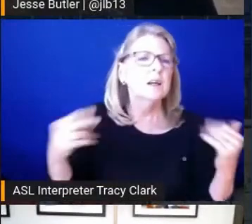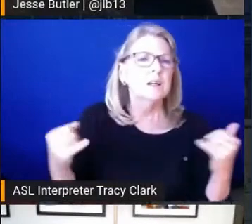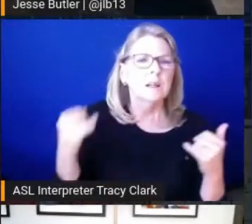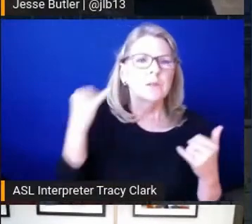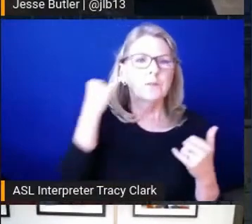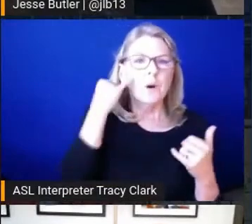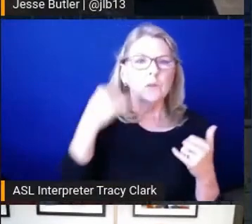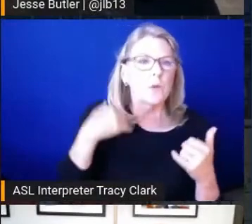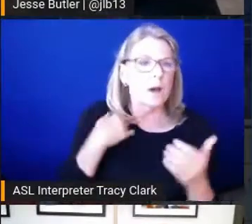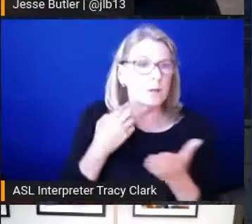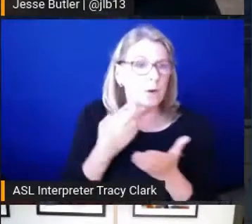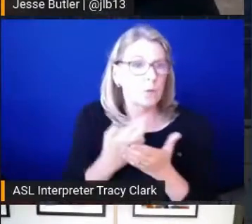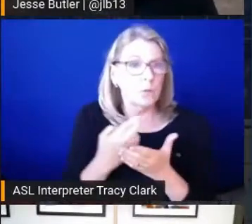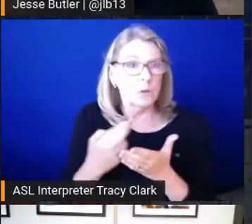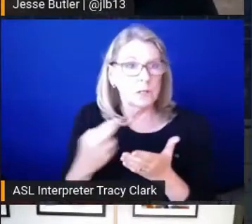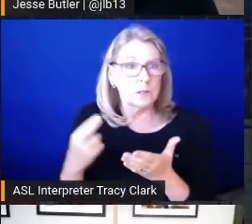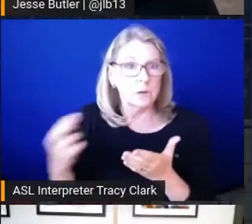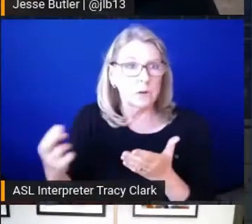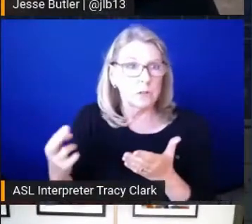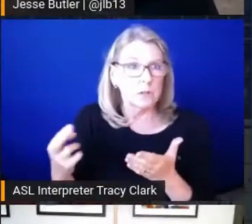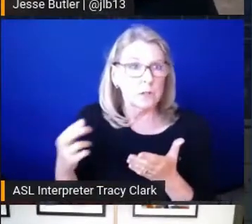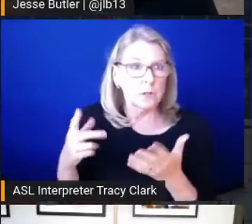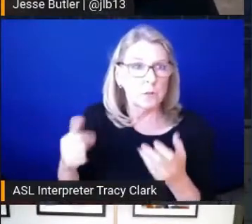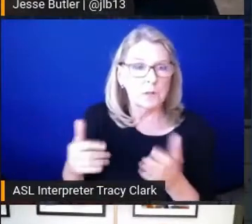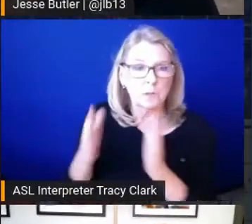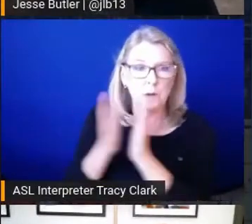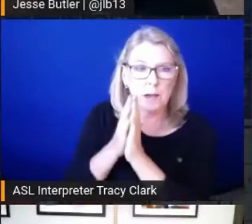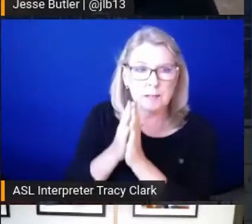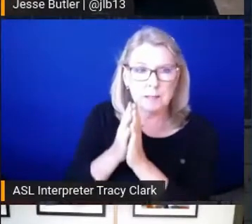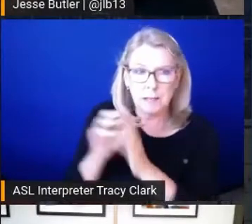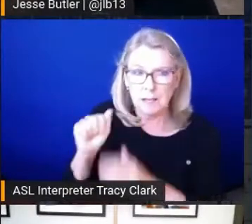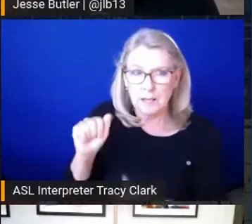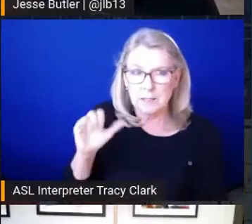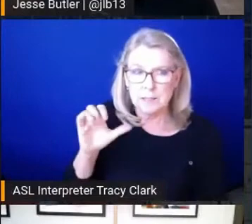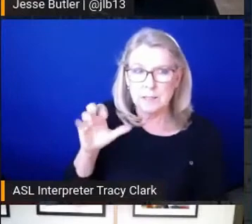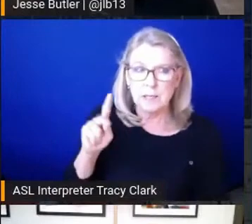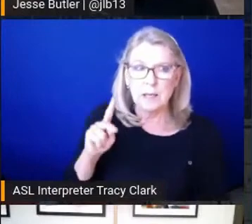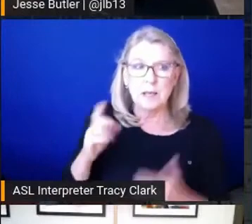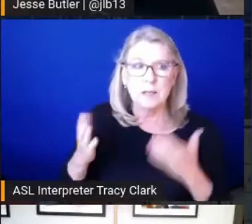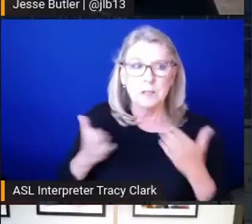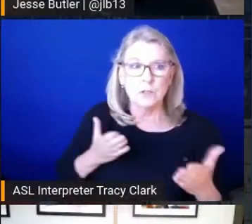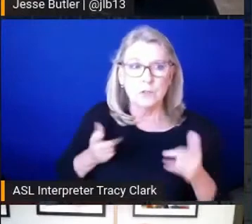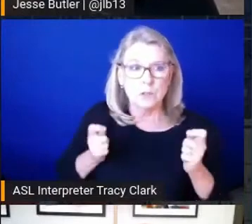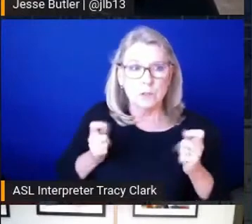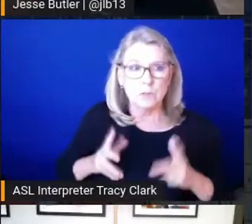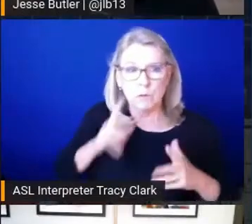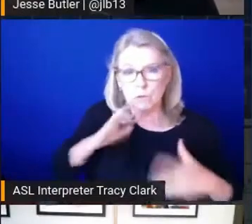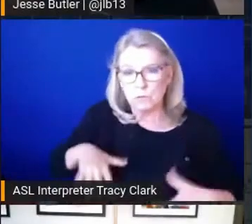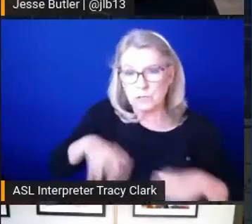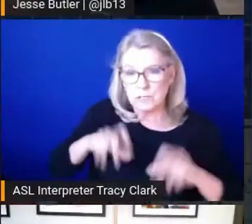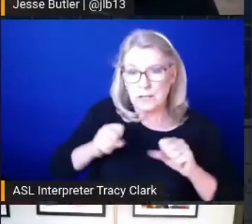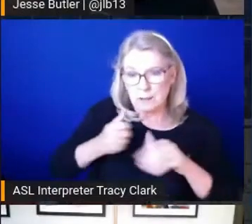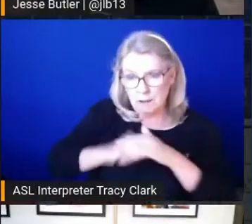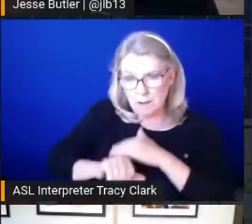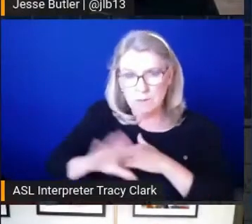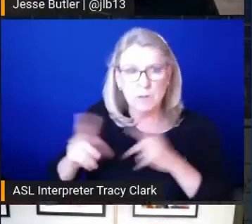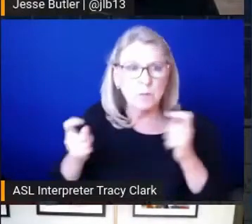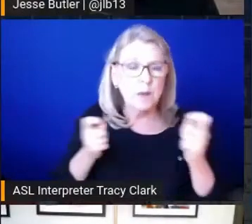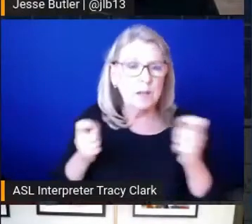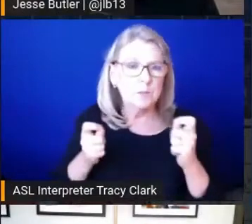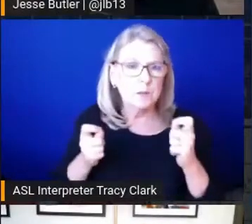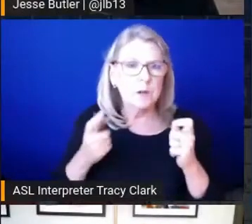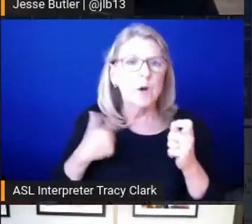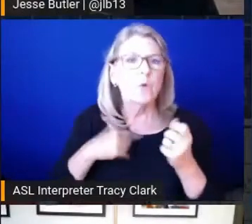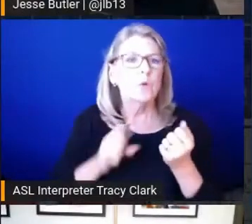that you want to ask an ACK service controller to take under its own management. Well, we support this resource adoption